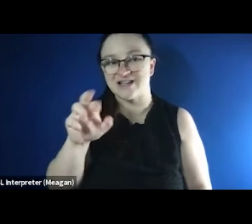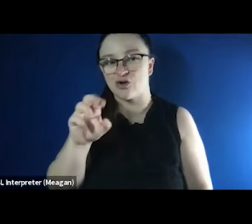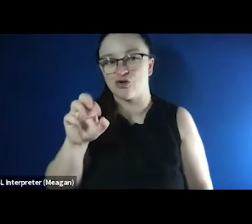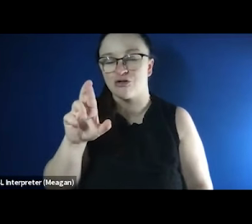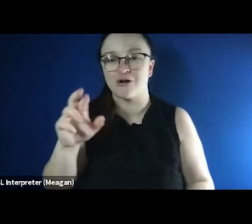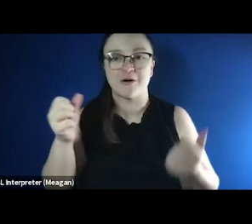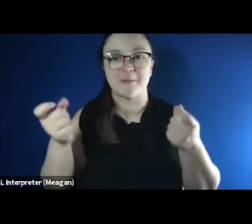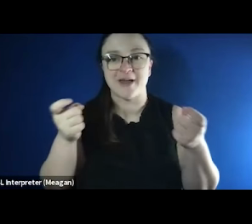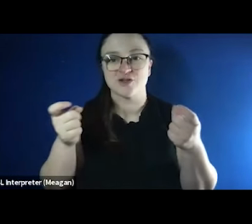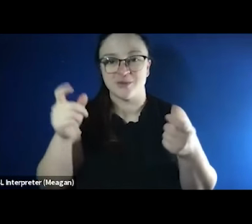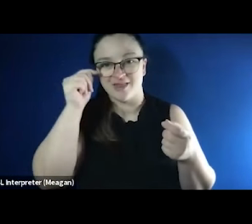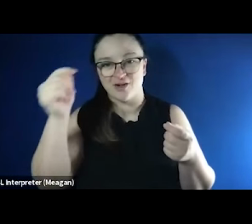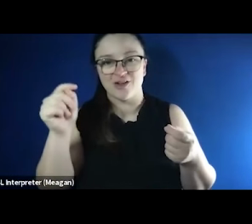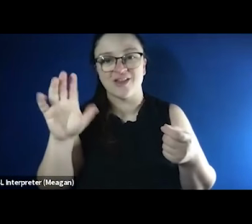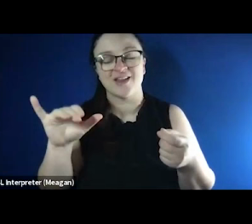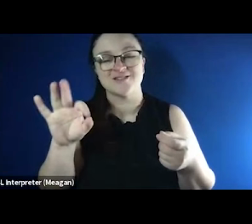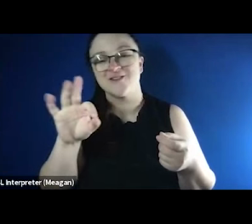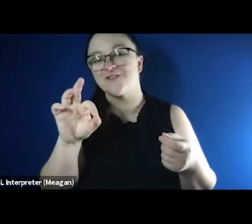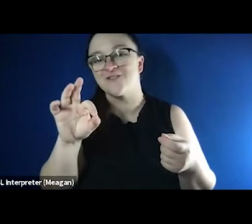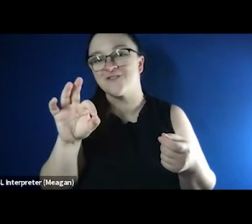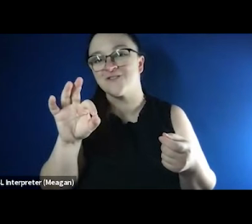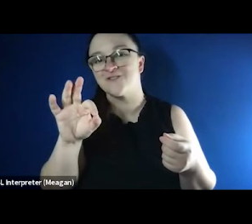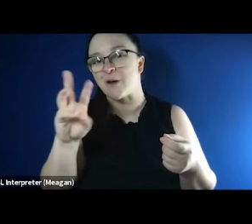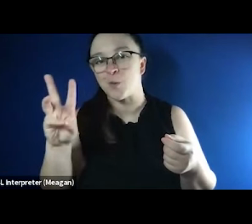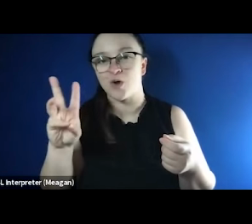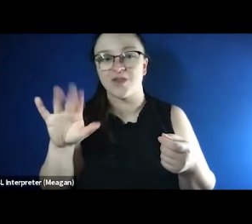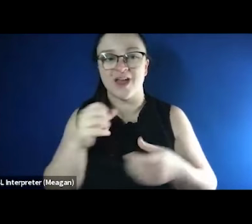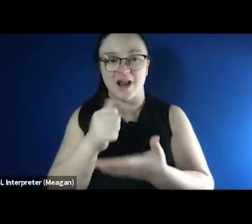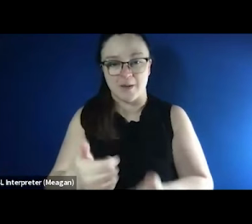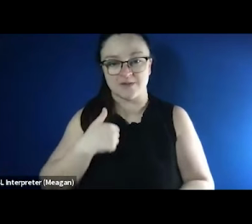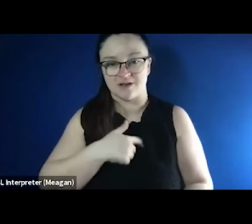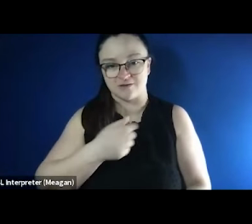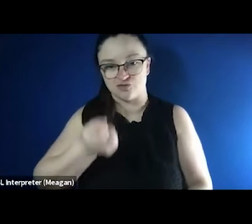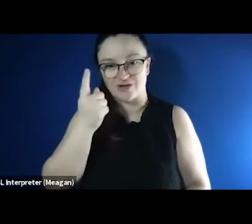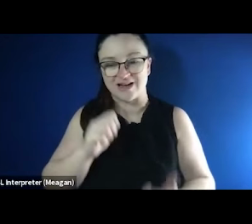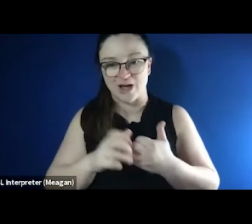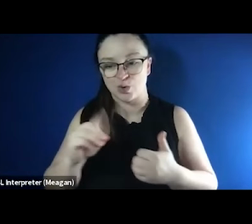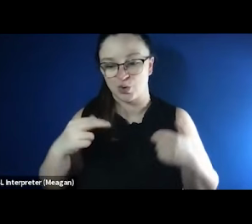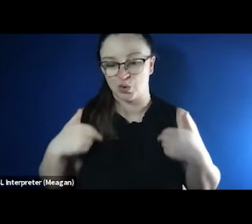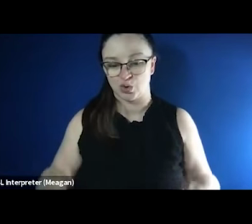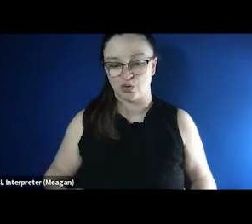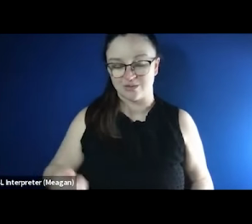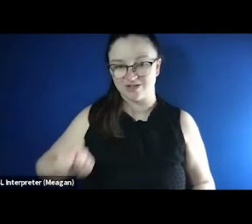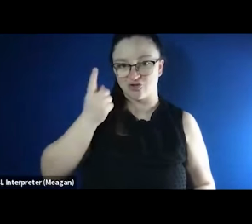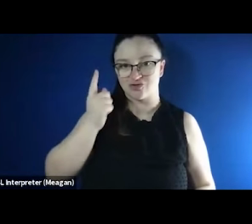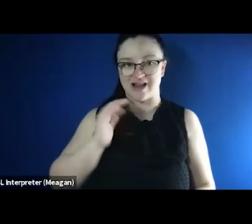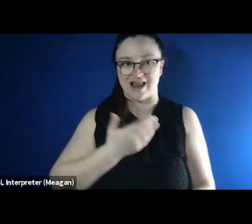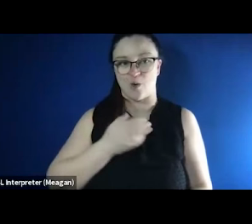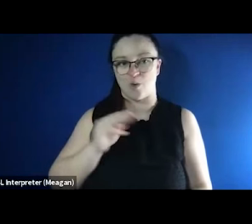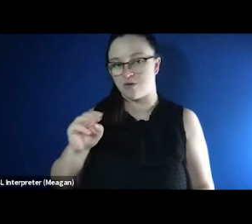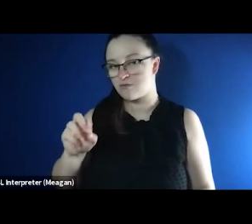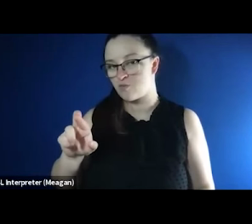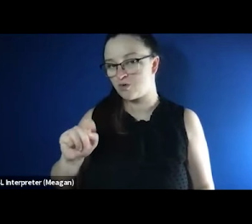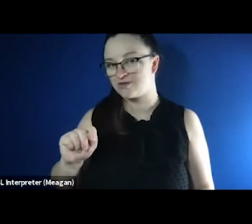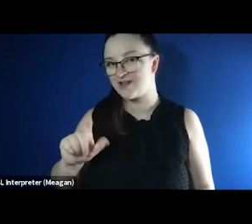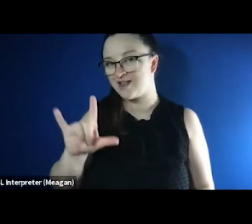kind of an organizing framework that helps us make sense of how do humans bear the burden of understanding our mortality. And